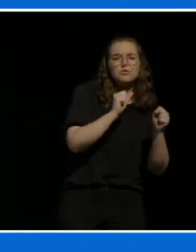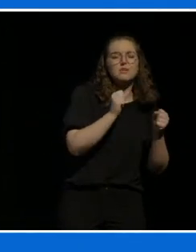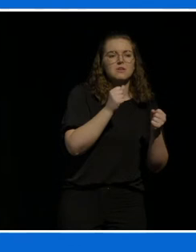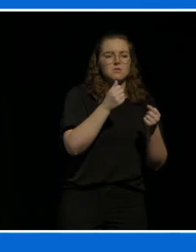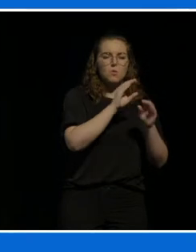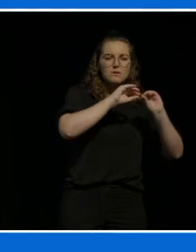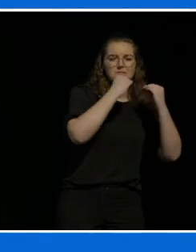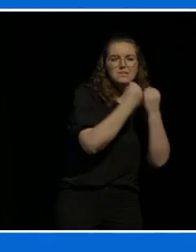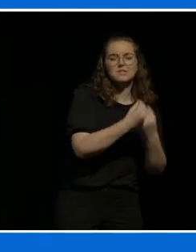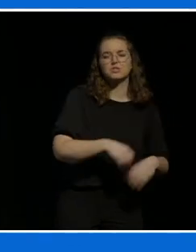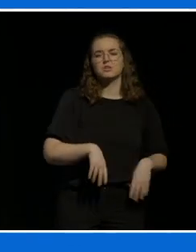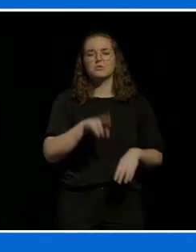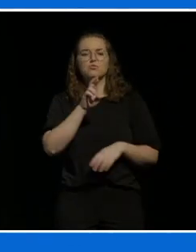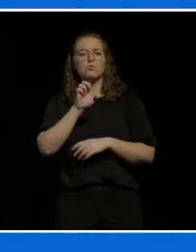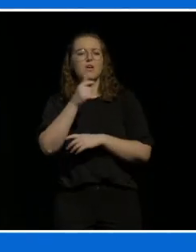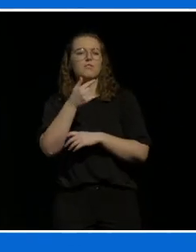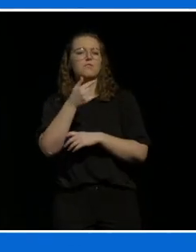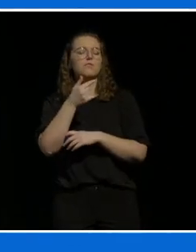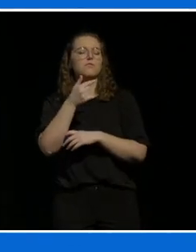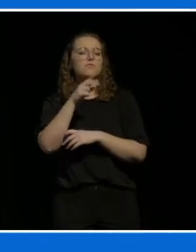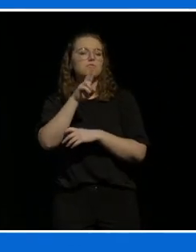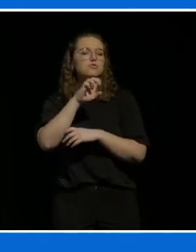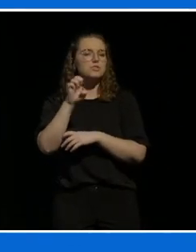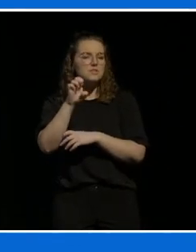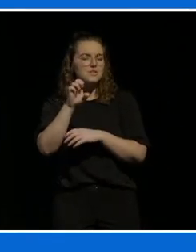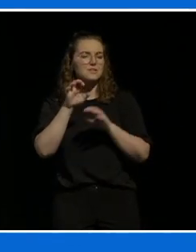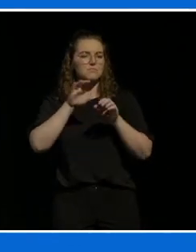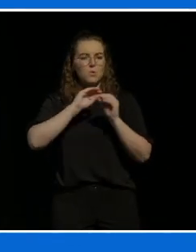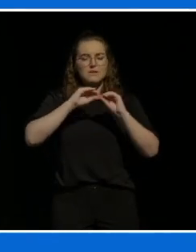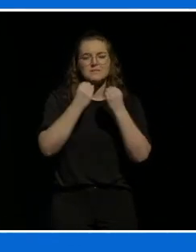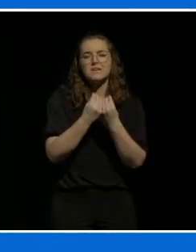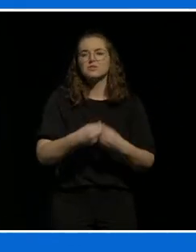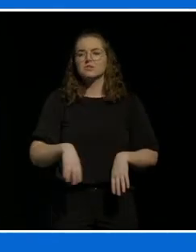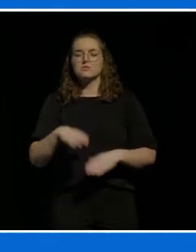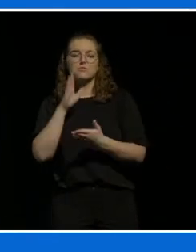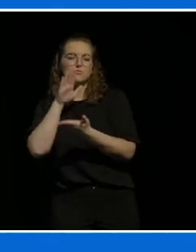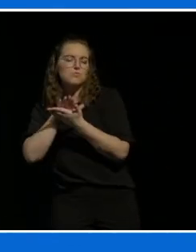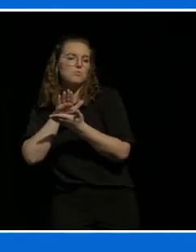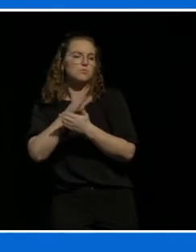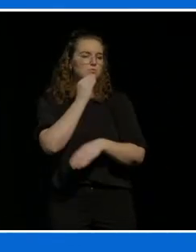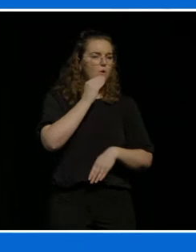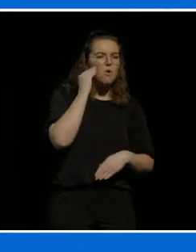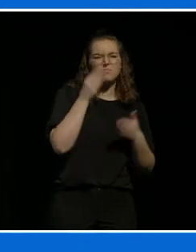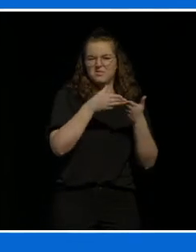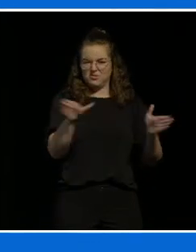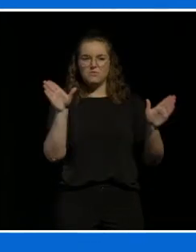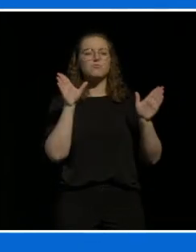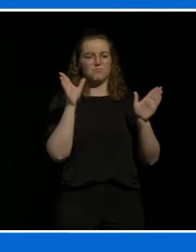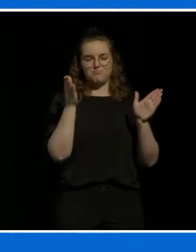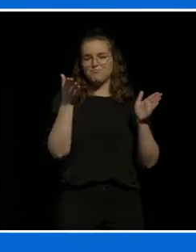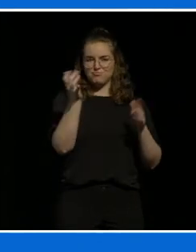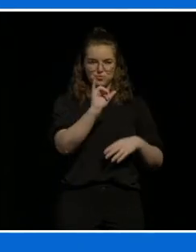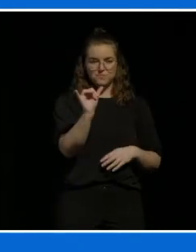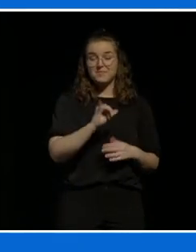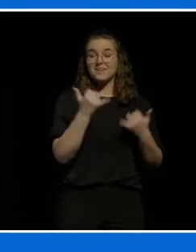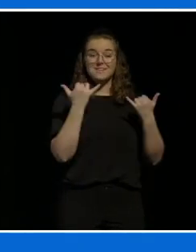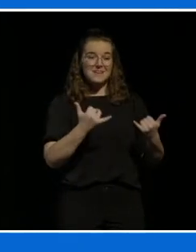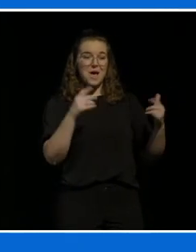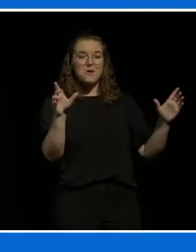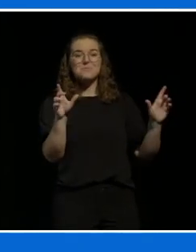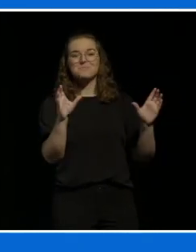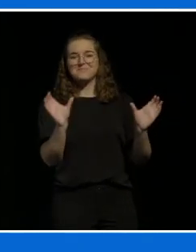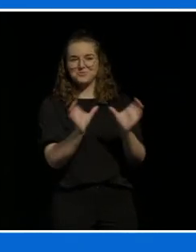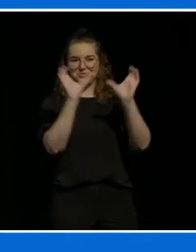institutions, schools, retirement homes, and the general public. And so now I'd like to present these two students with their